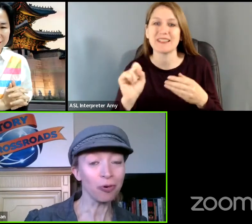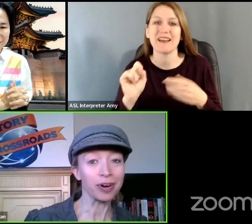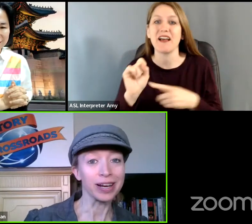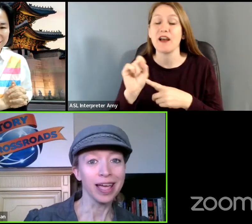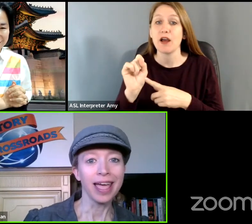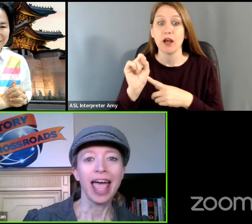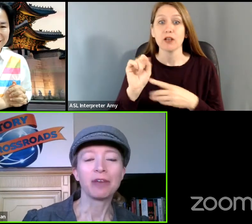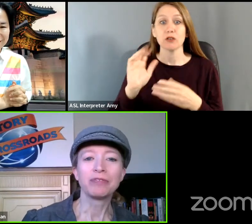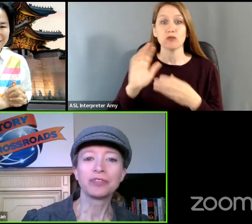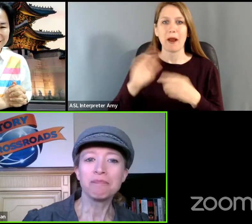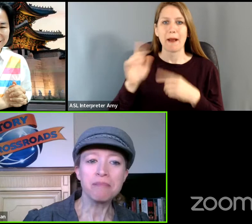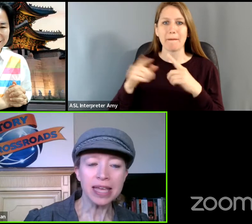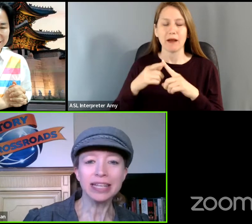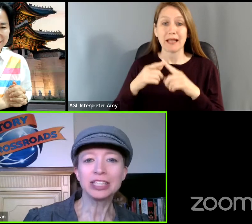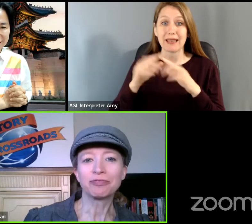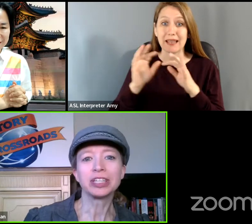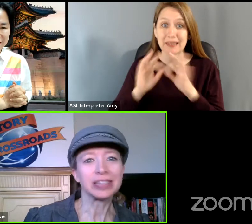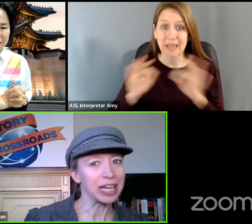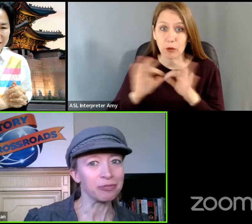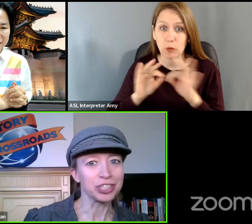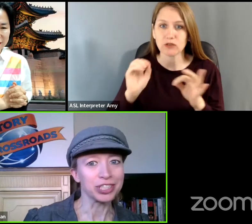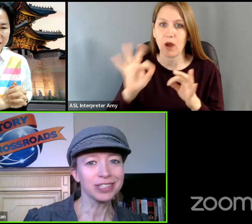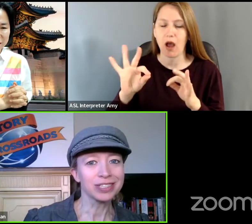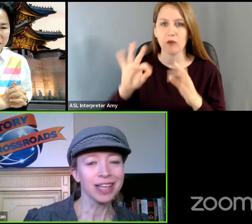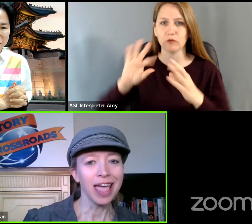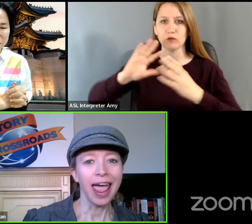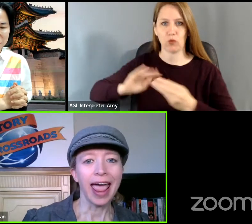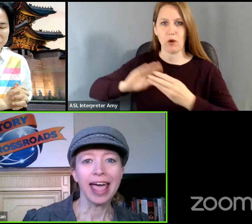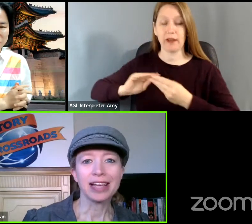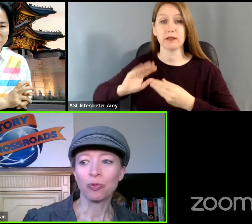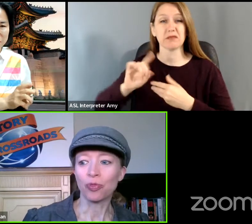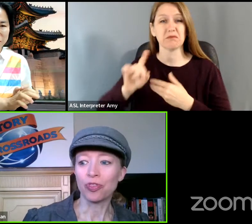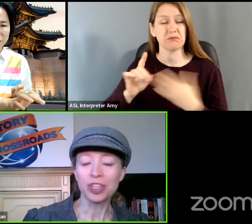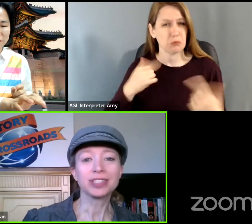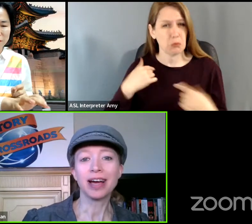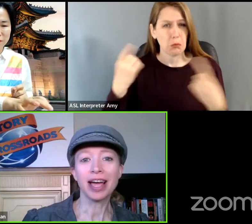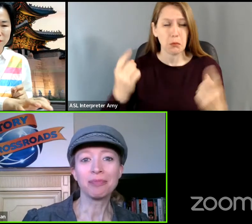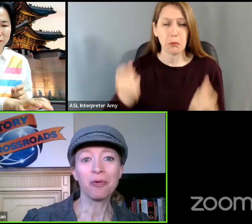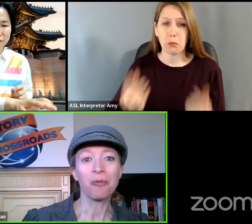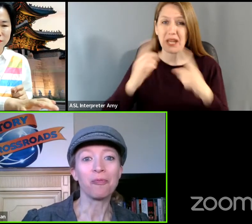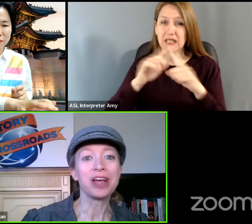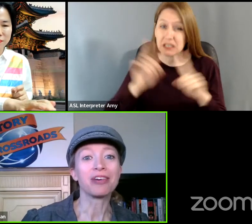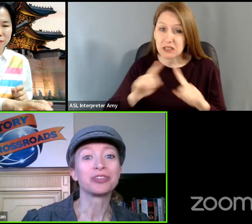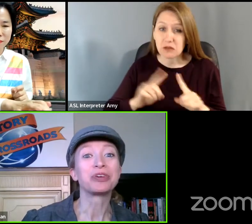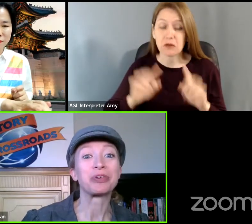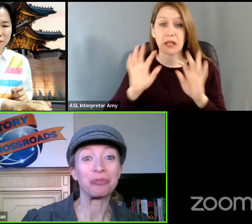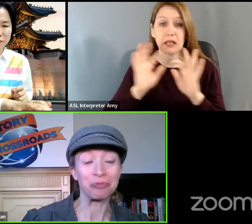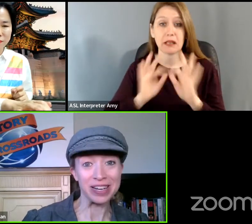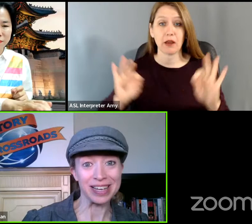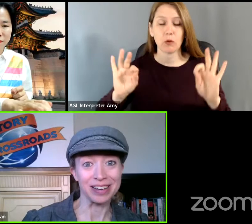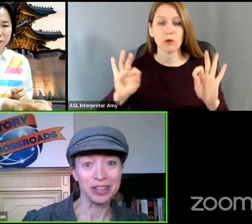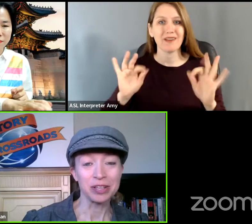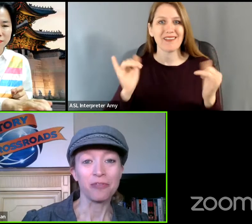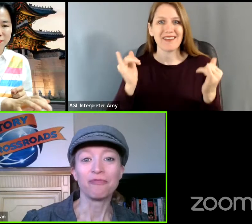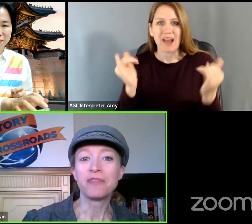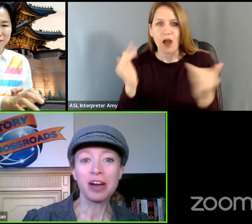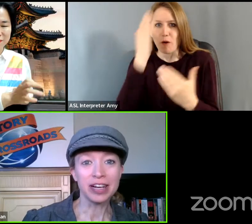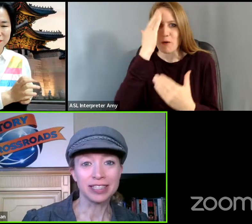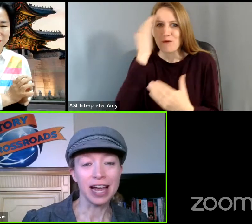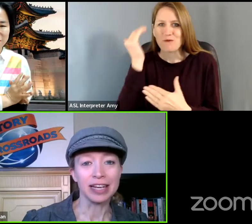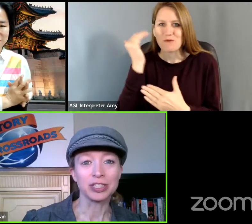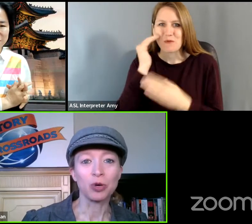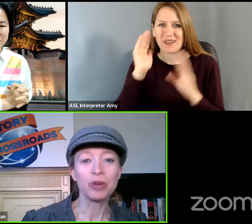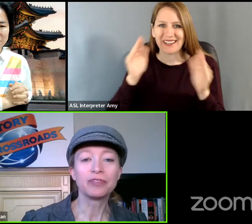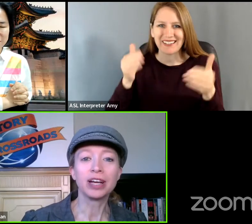of Story. And we've done many different languages. And this time we are doing Korean.